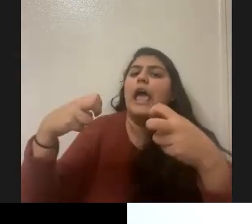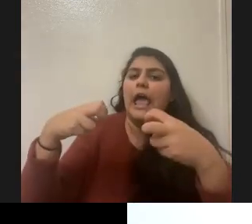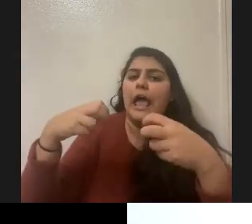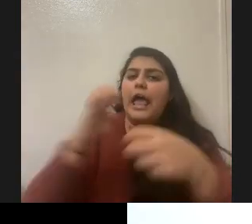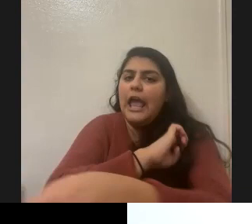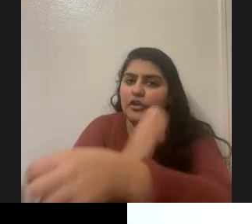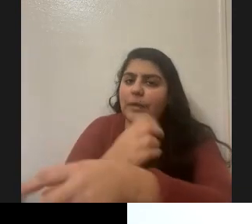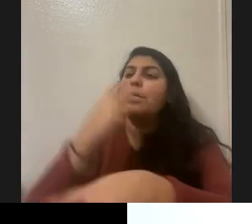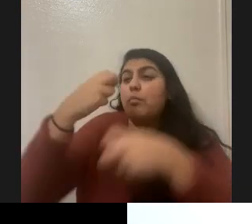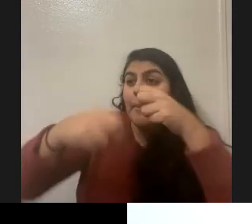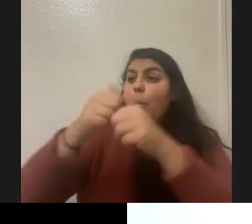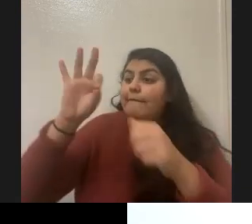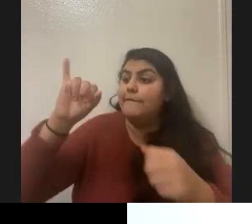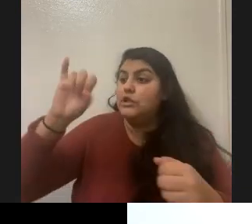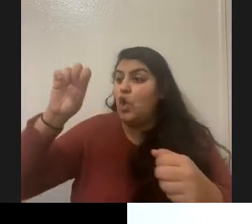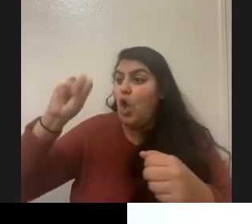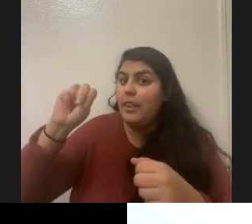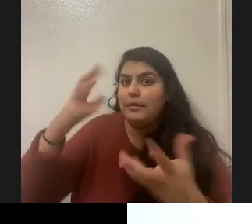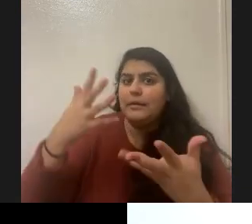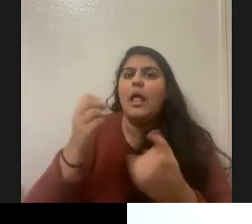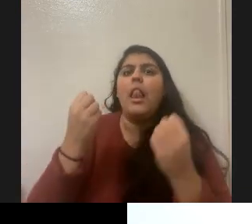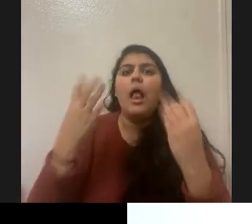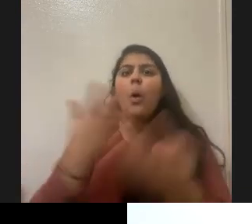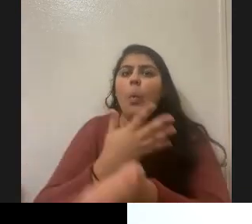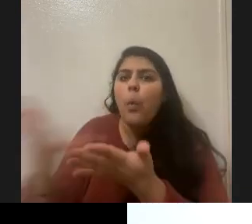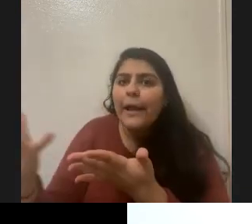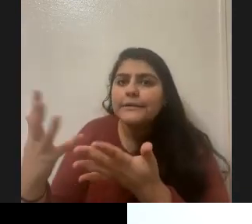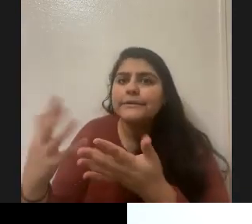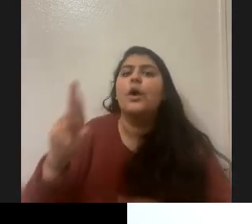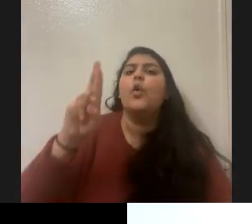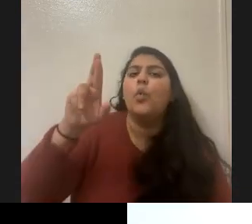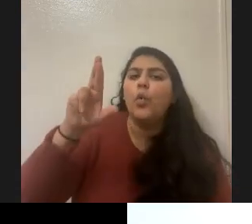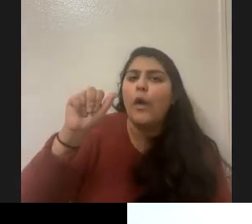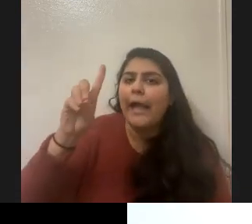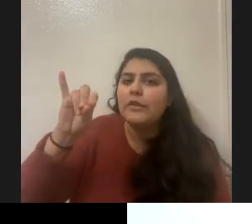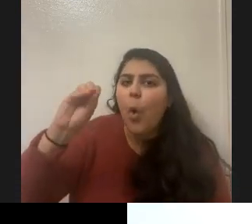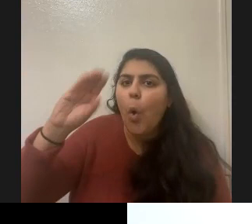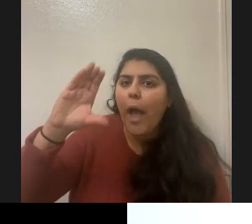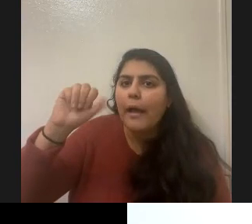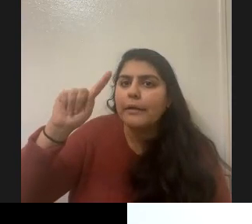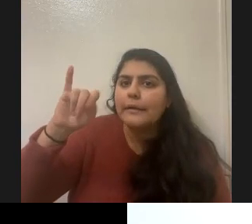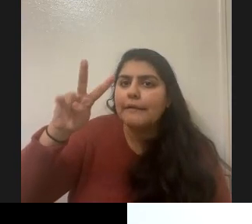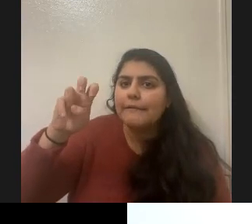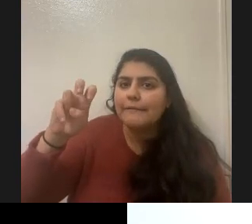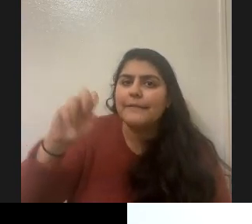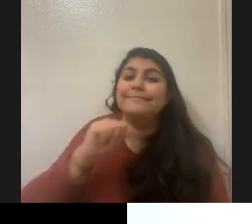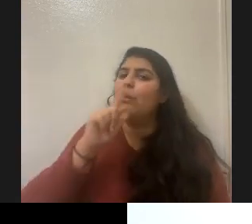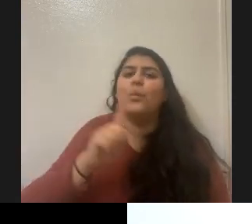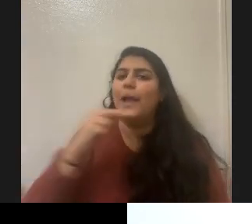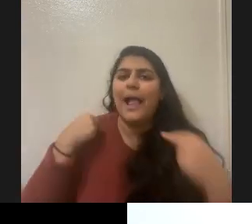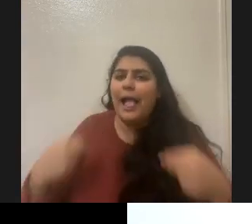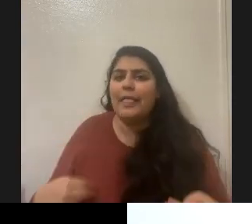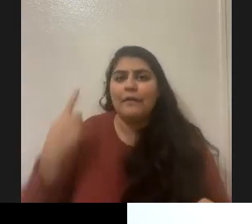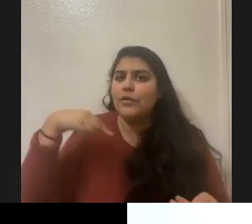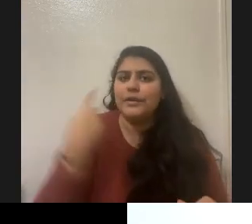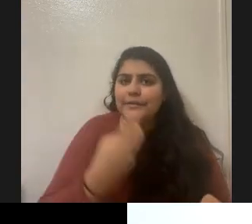all know, it has a lot of like waste and it's radioactive. I don't know. And that isn't really healthy for us. So it'll be hard to get rid